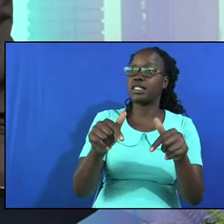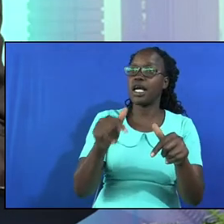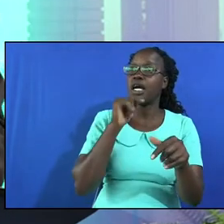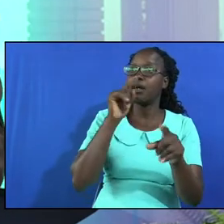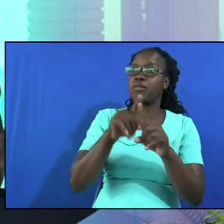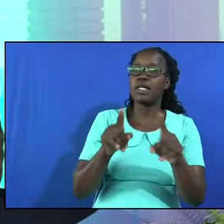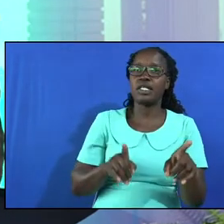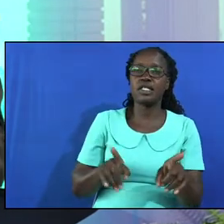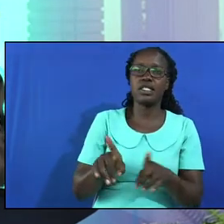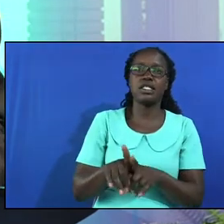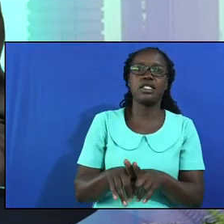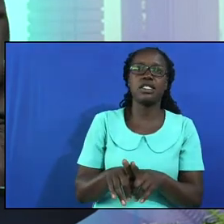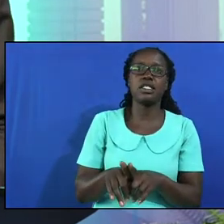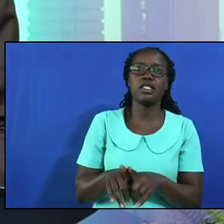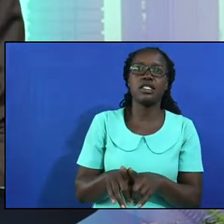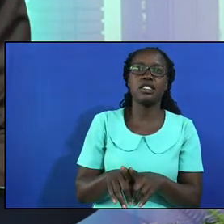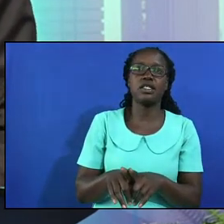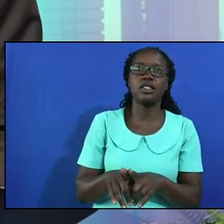Brothers and sisters,